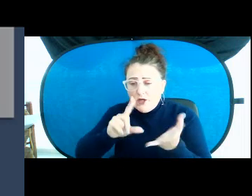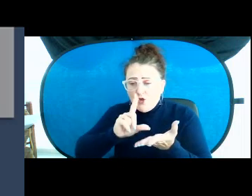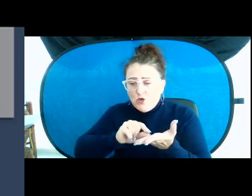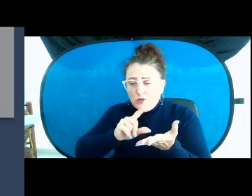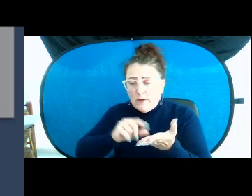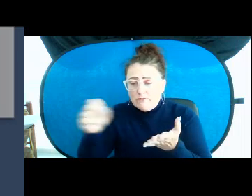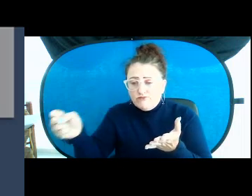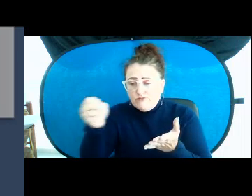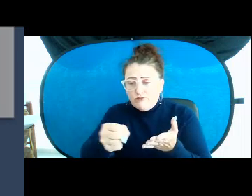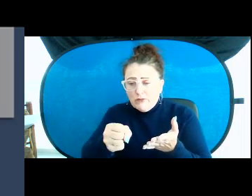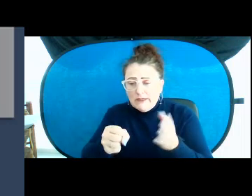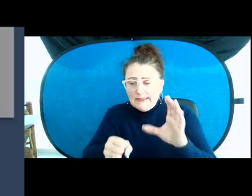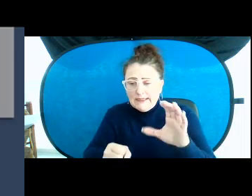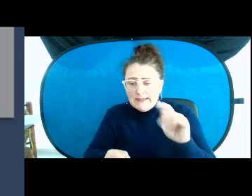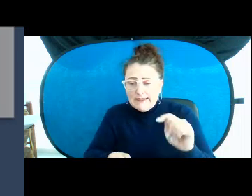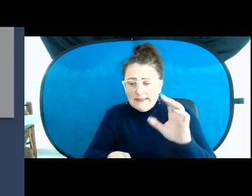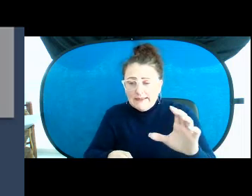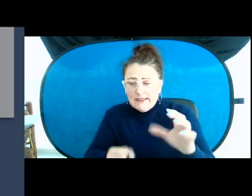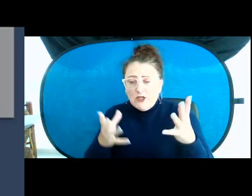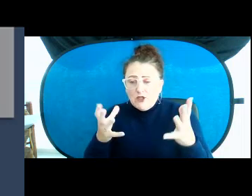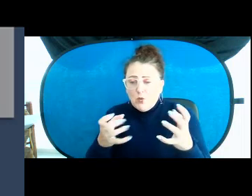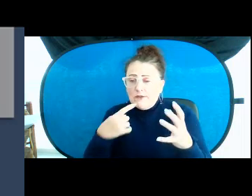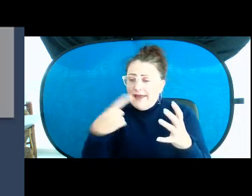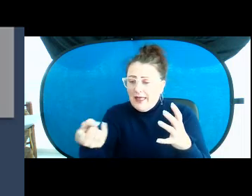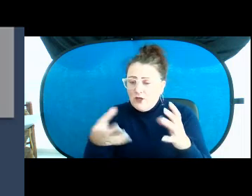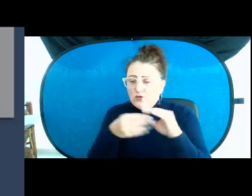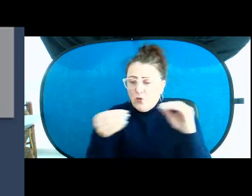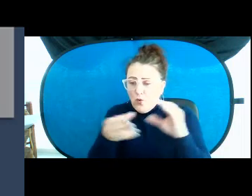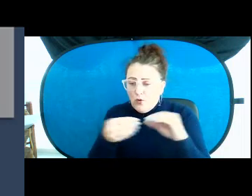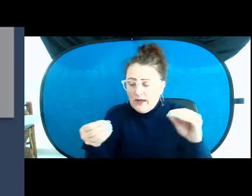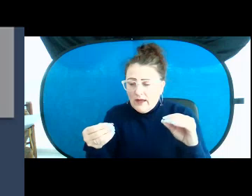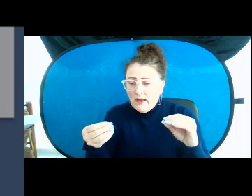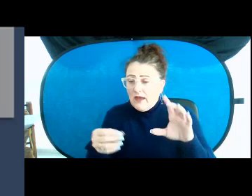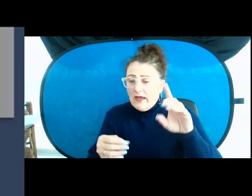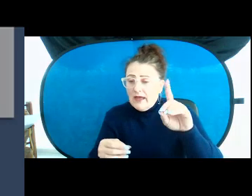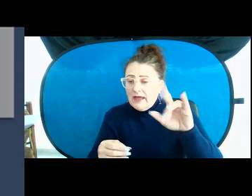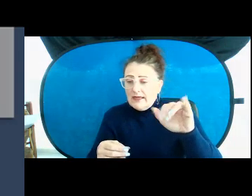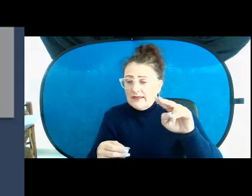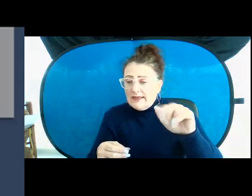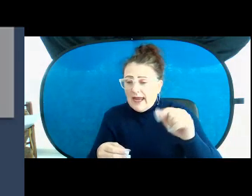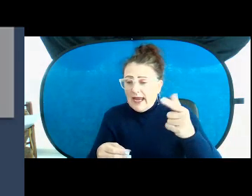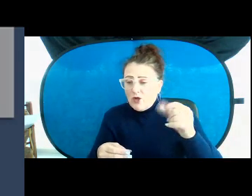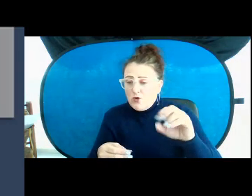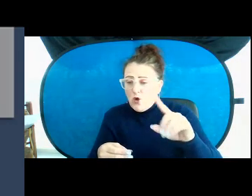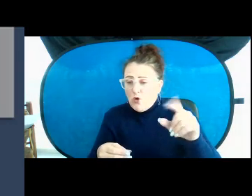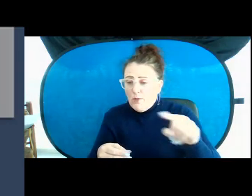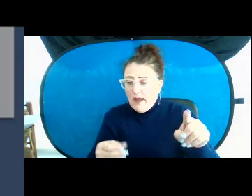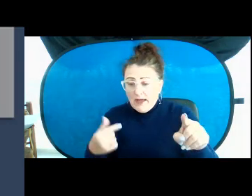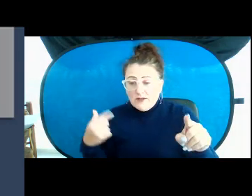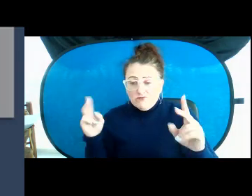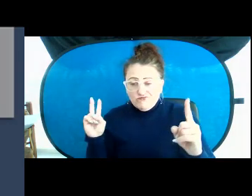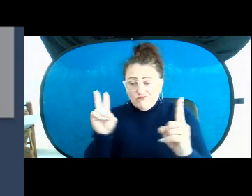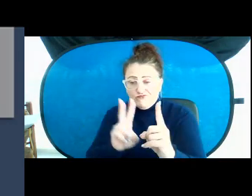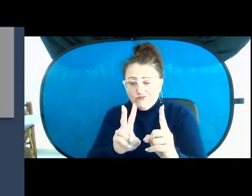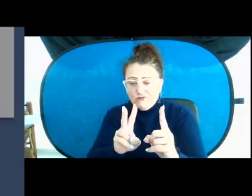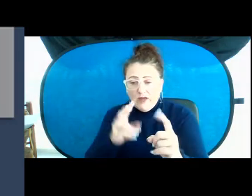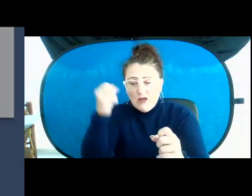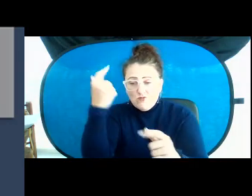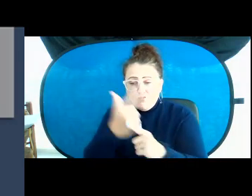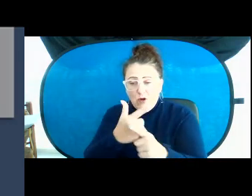to the CTC and she needs to tell you a story. So Diana Gomez and I went to go meet with her. Her brother-in-law had just